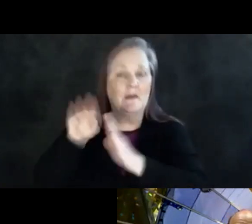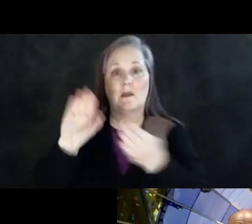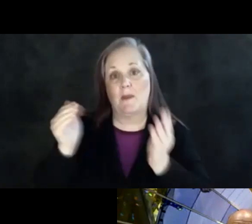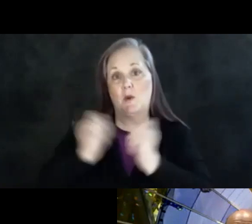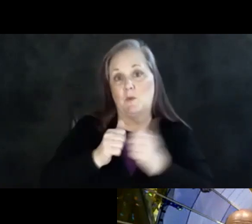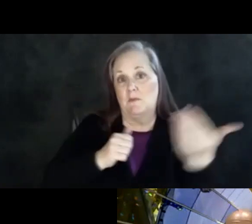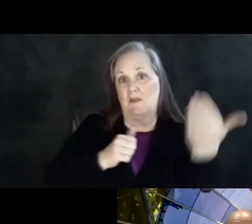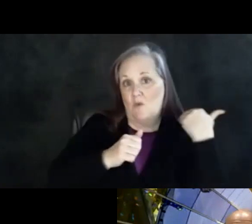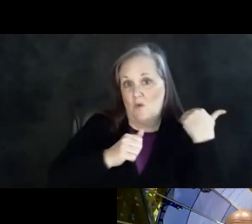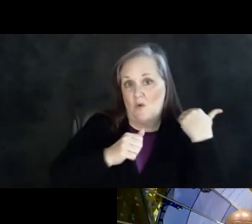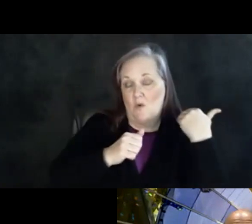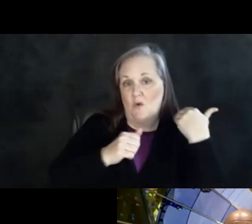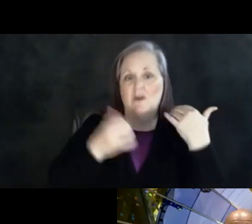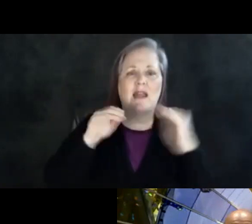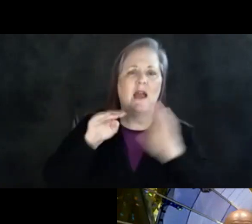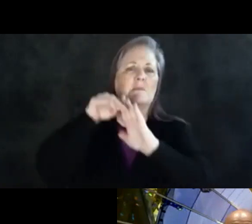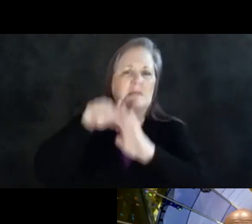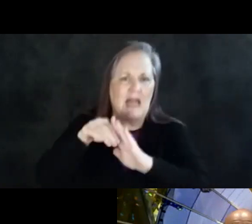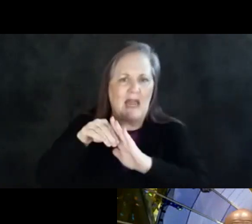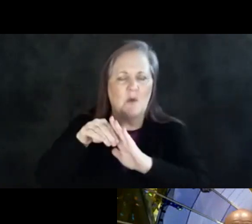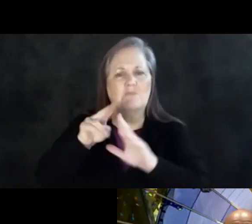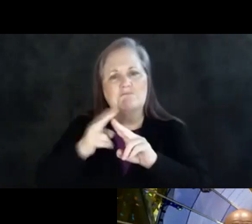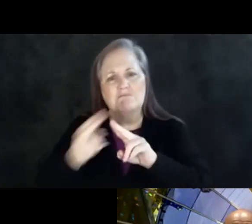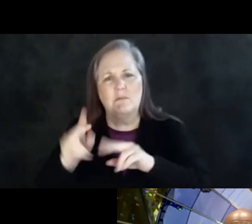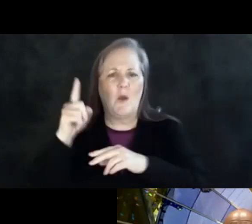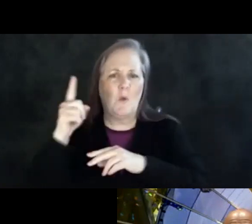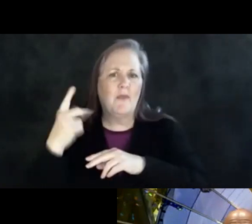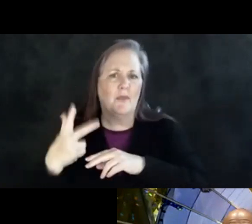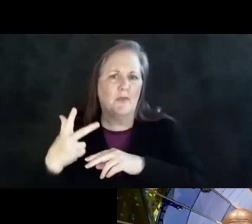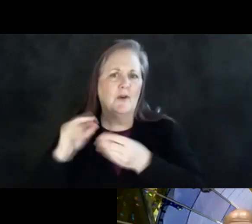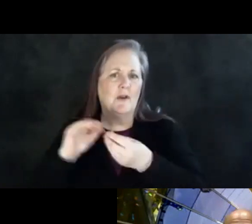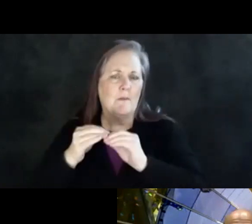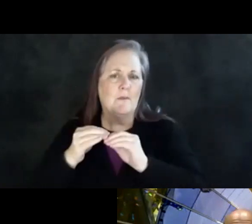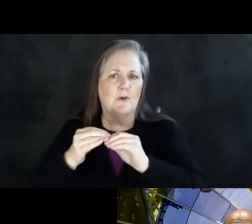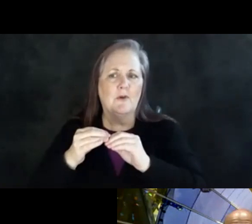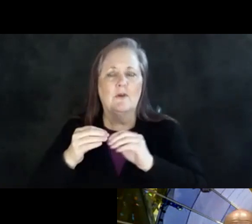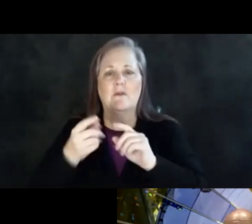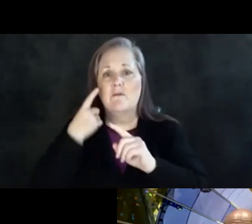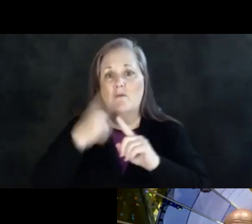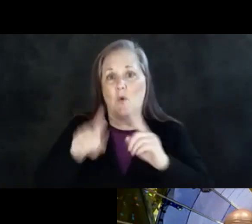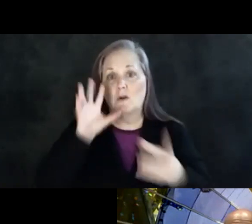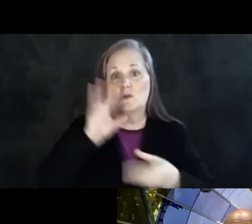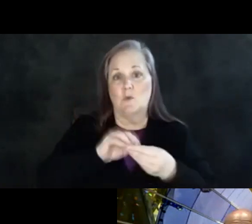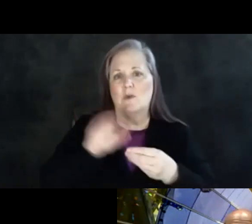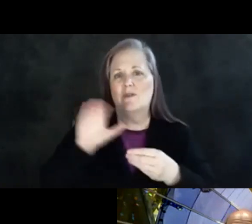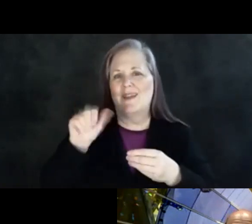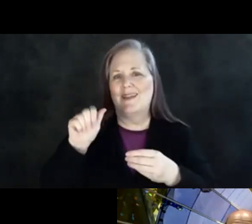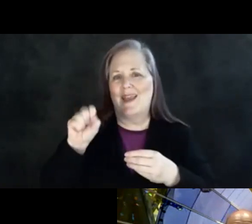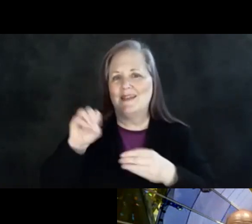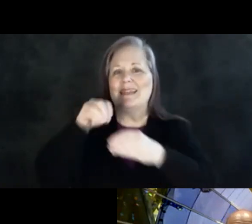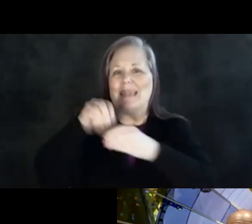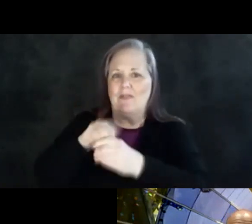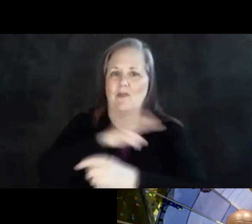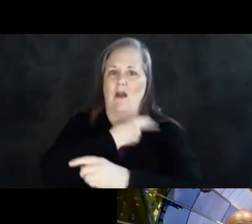We're down about a third of the number of cases that we have had in the hospital.